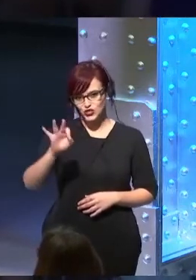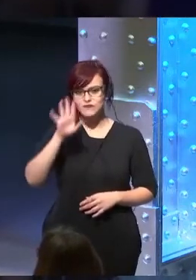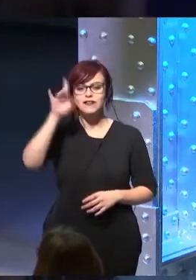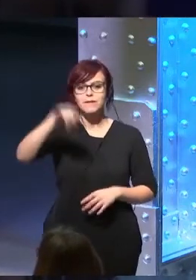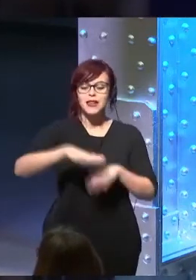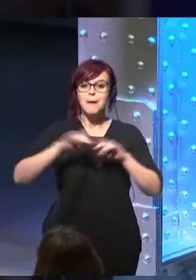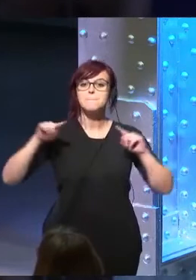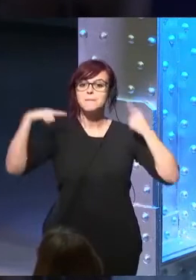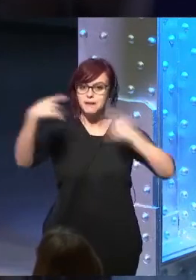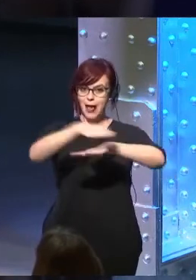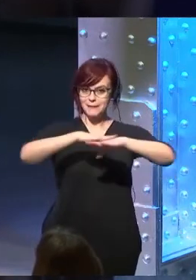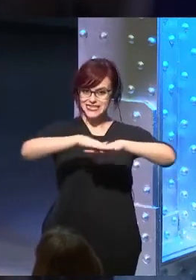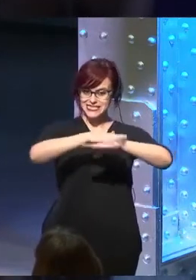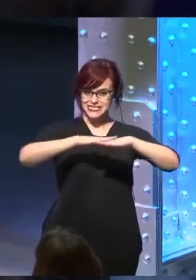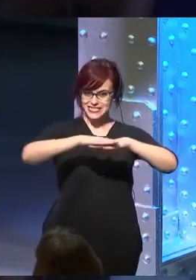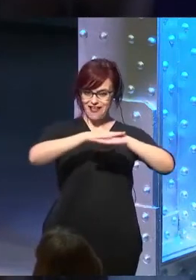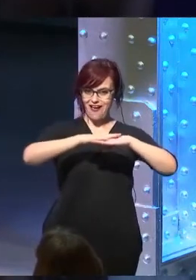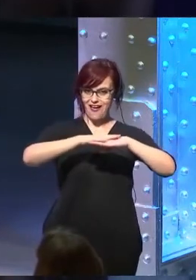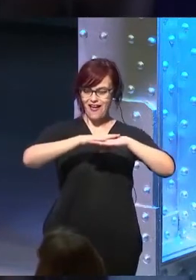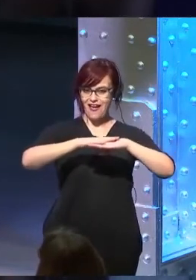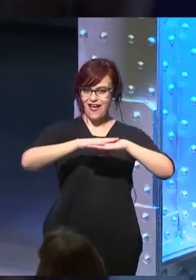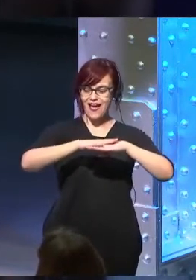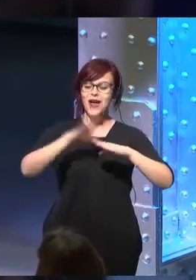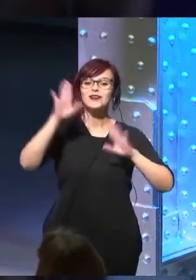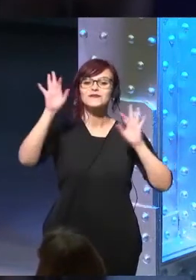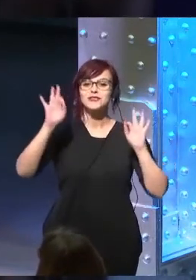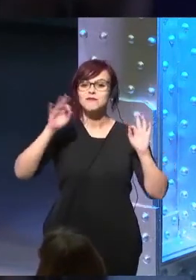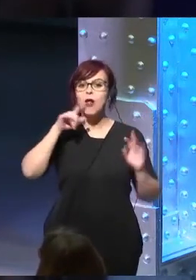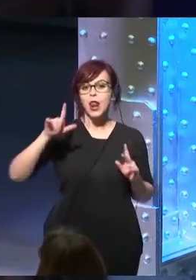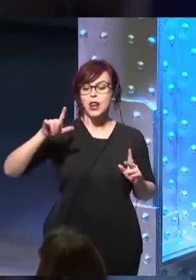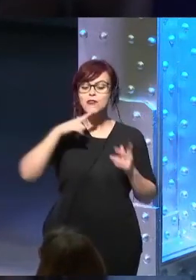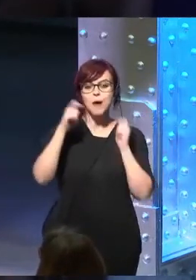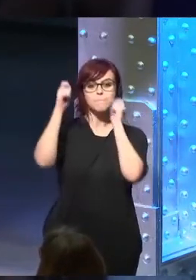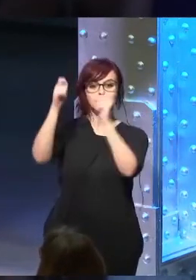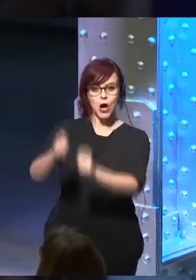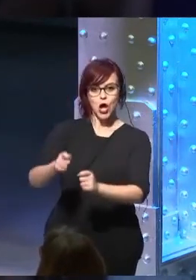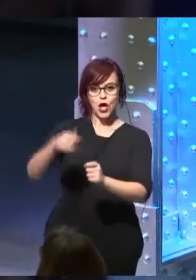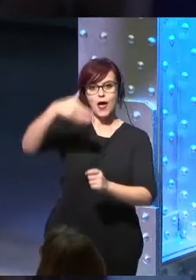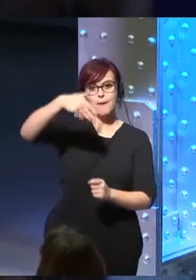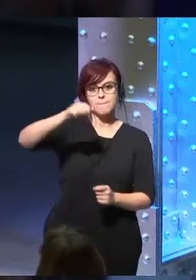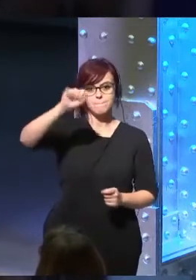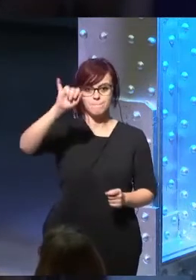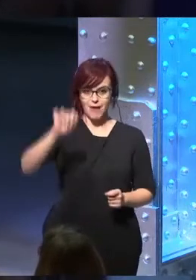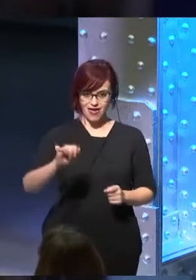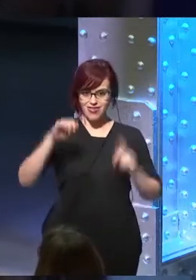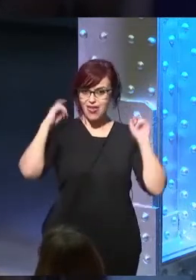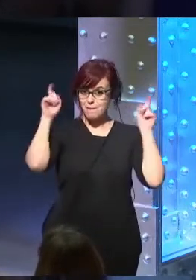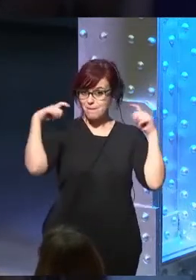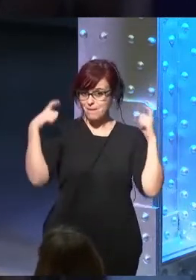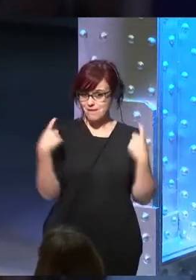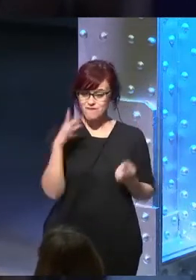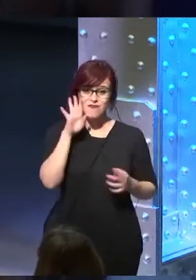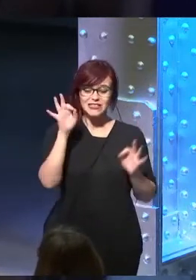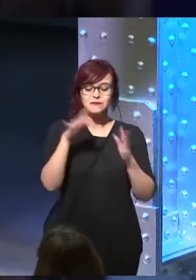Britain has been called the Medusa of Maidenhead, Maidenhead being the place that